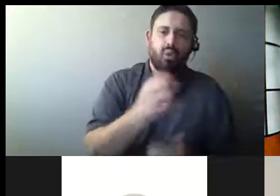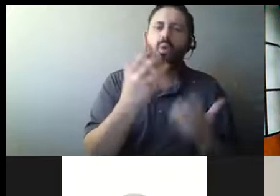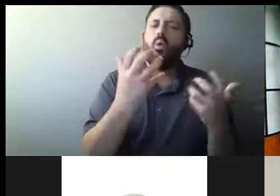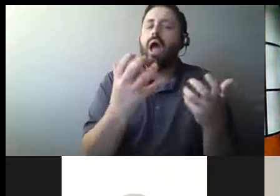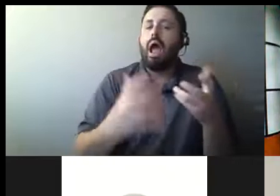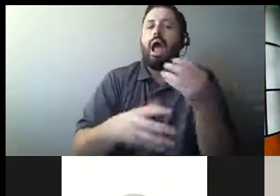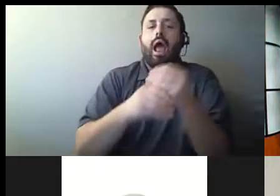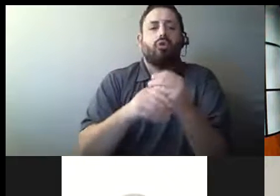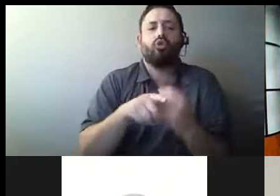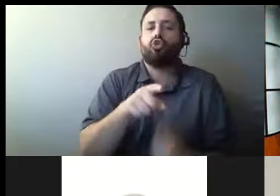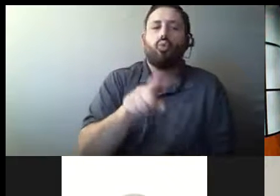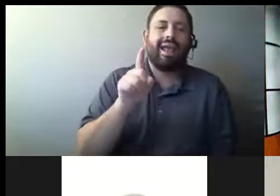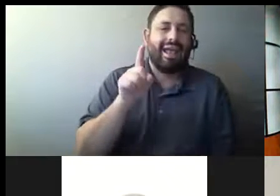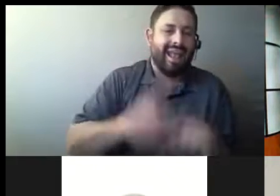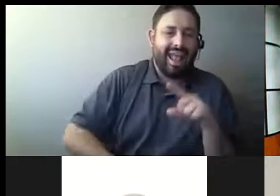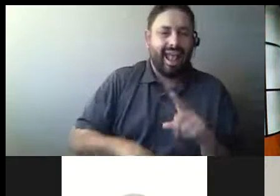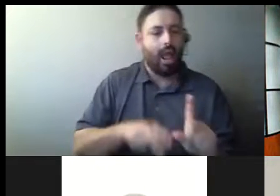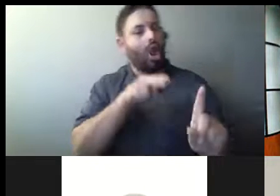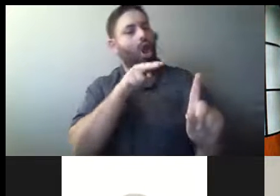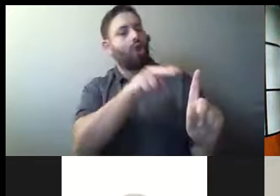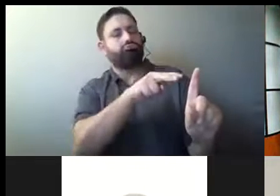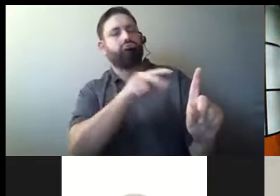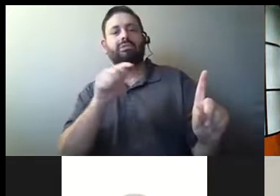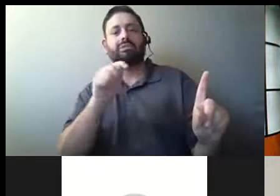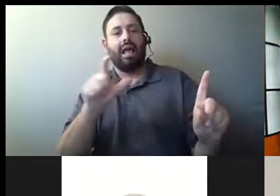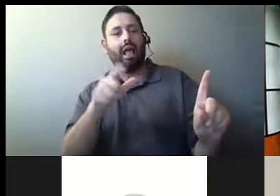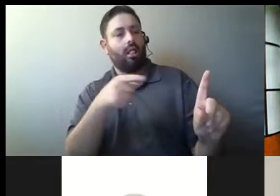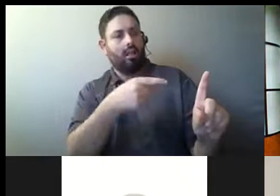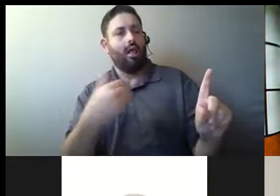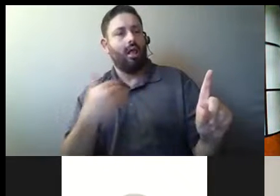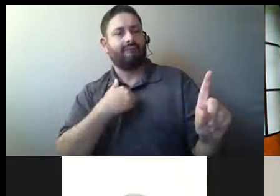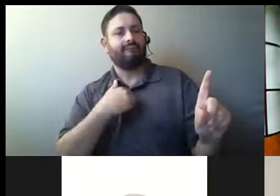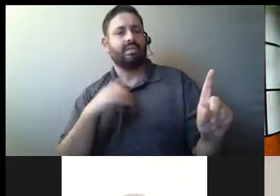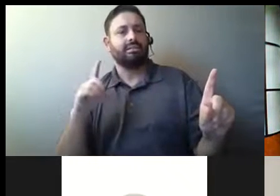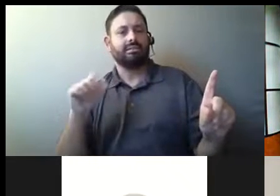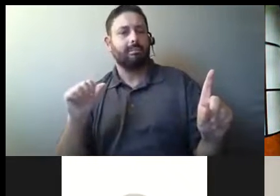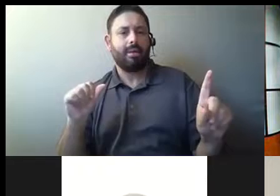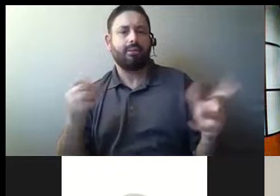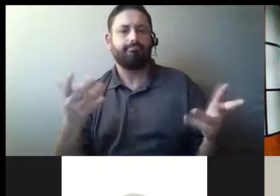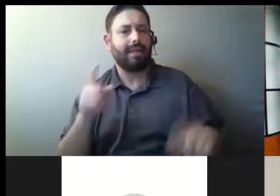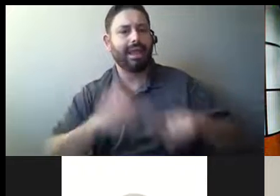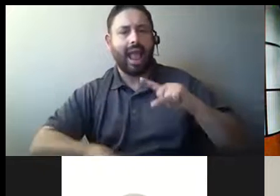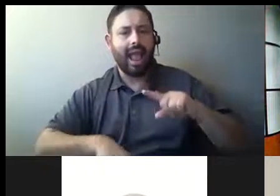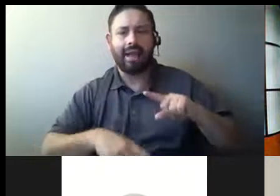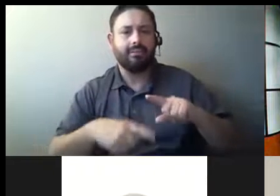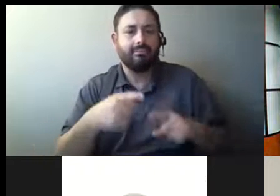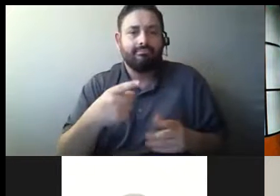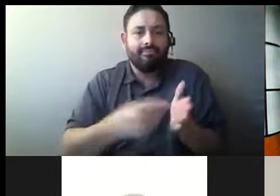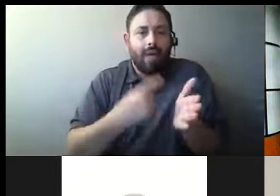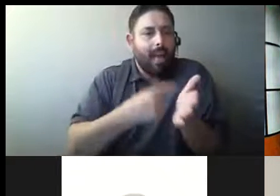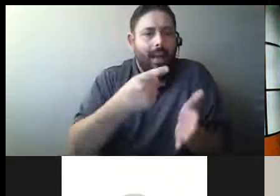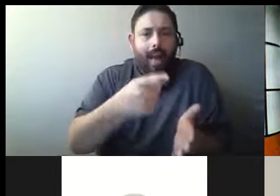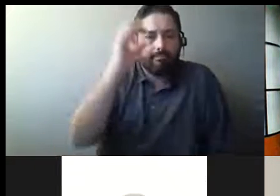that you cannot always look at a person and tell that a person has a disability. You just don't know who's going to have